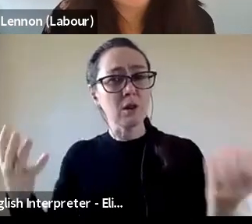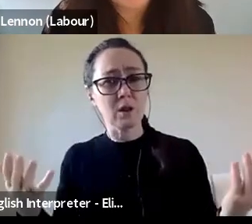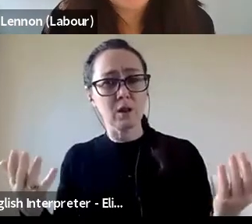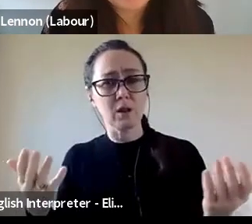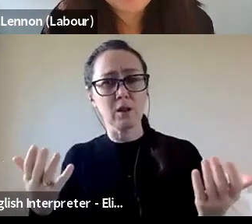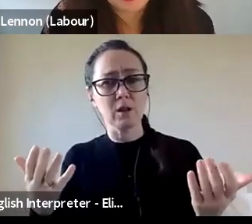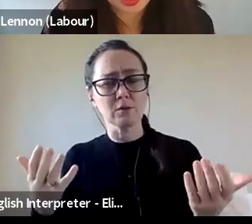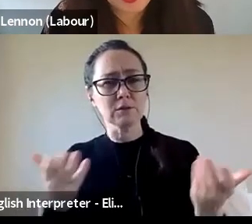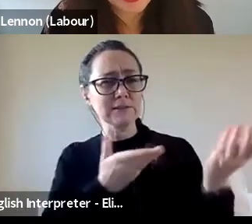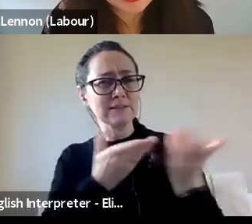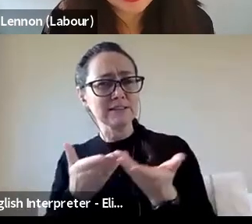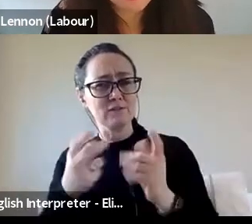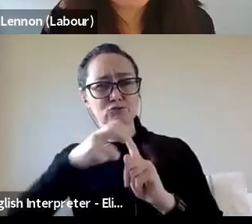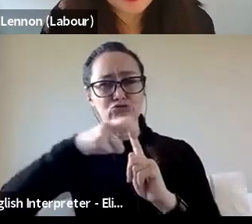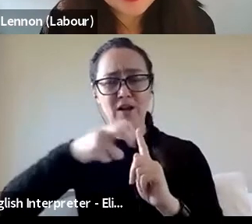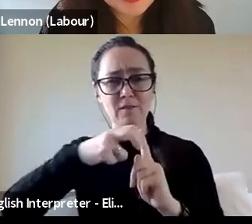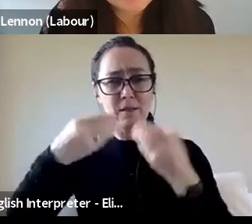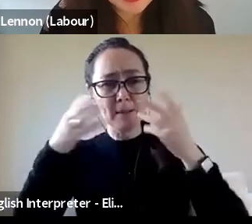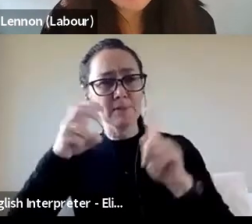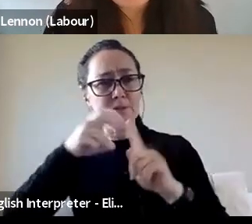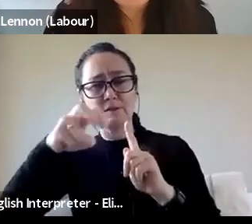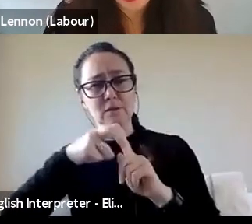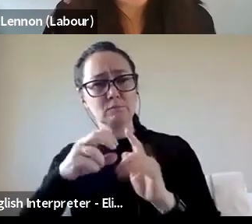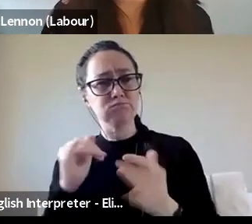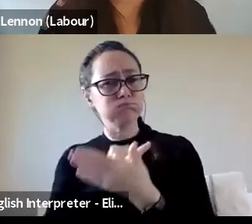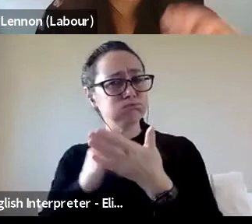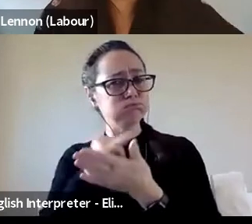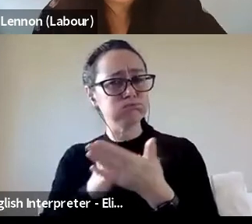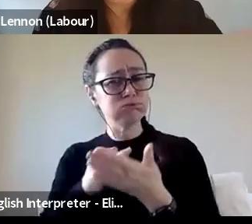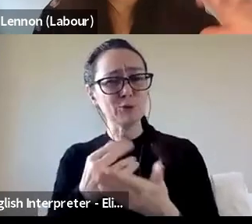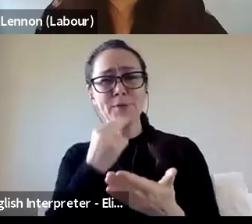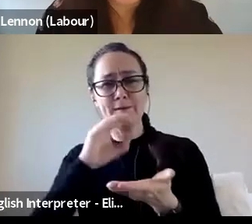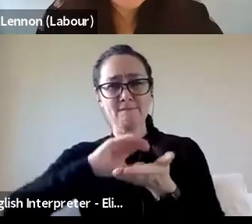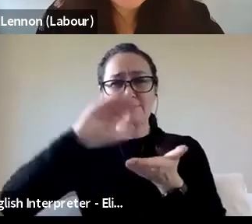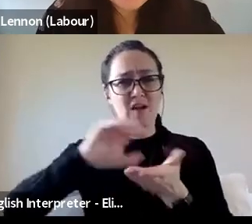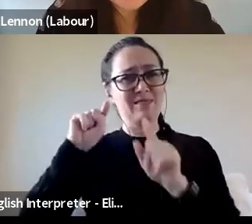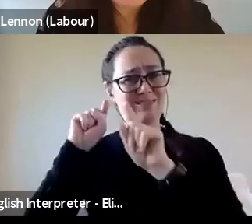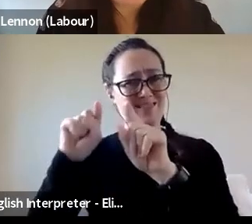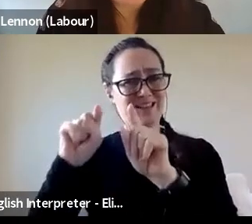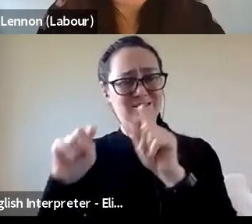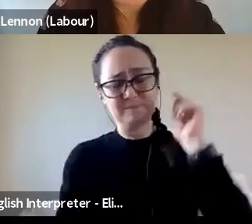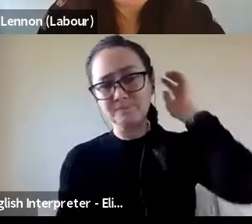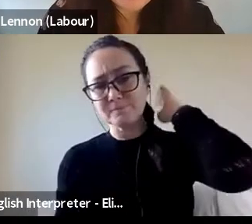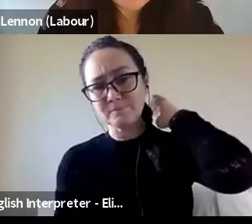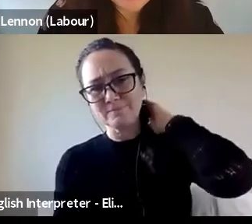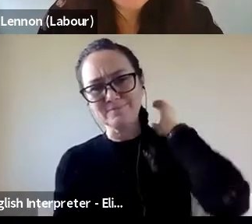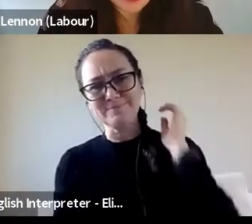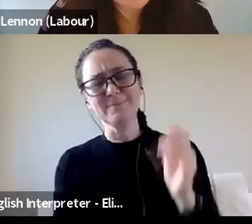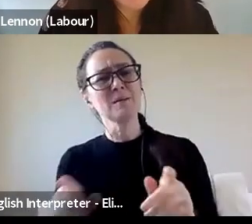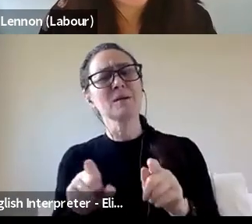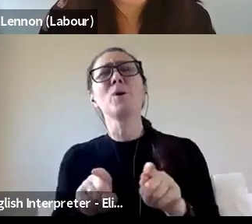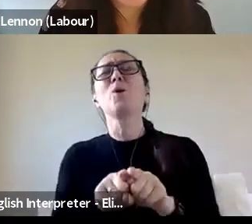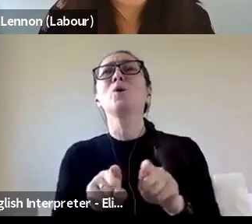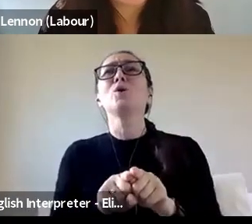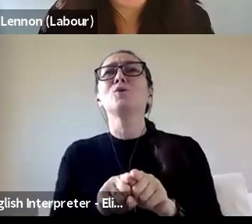to make sure that services are properly funded. But this is not just about throwing public money into things. We